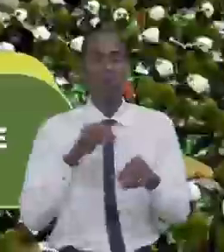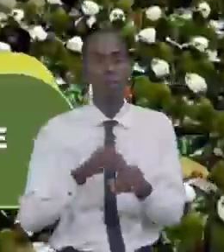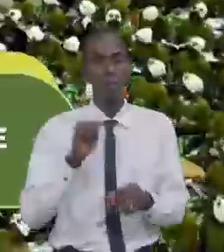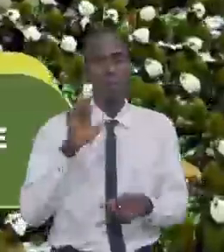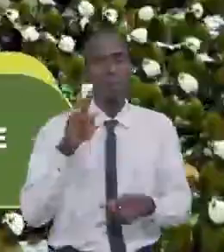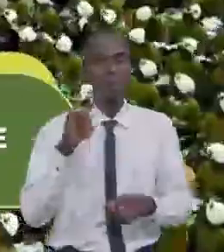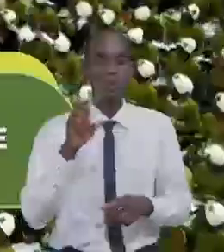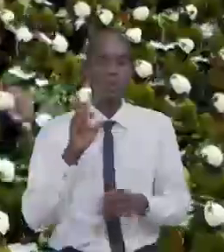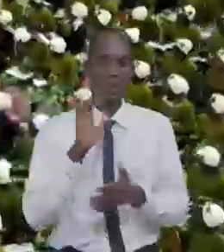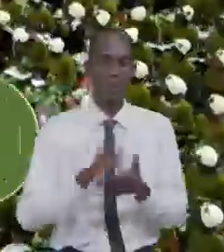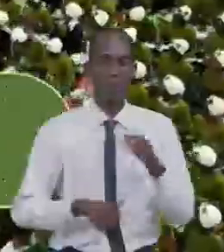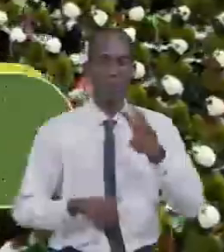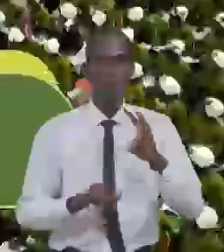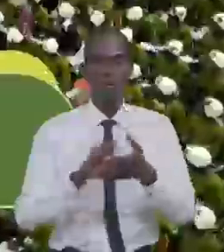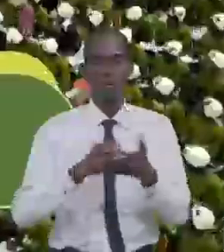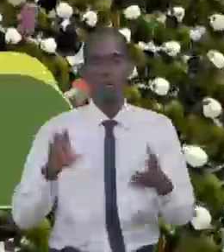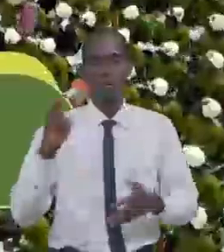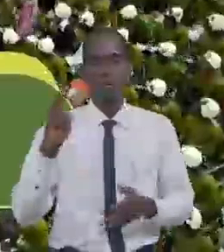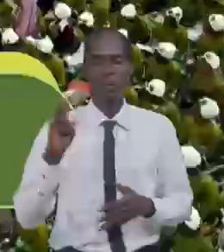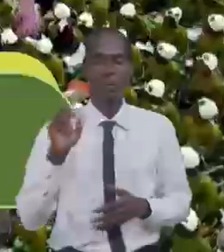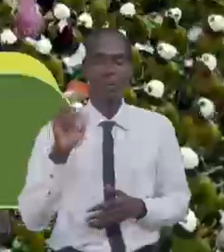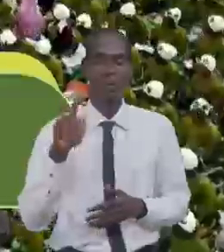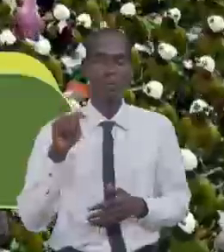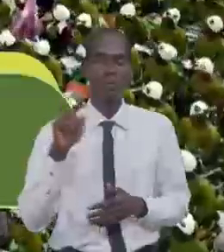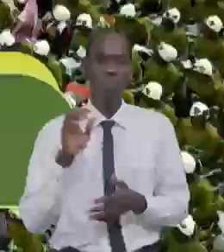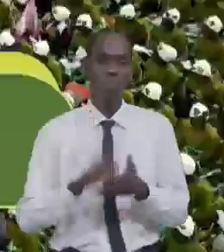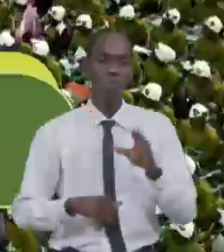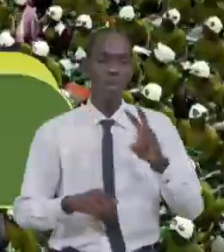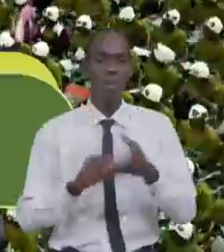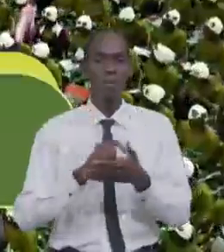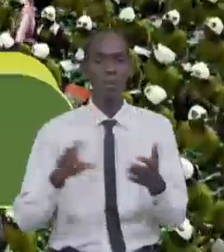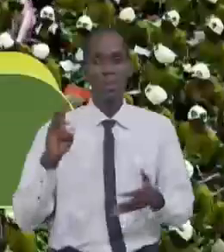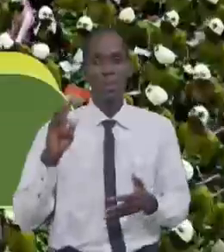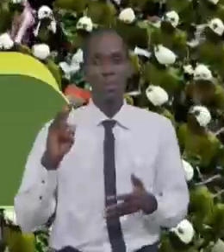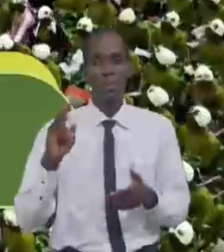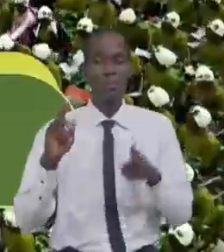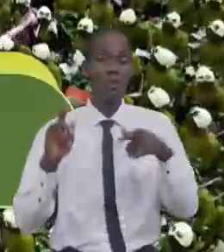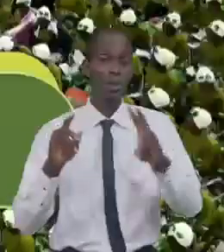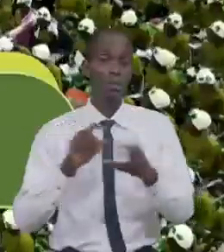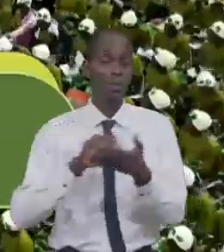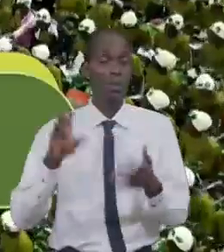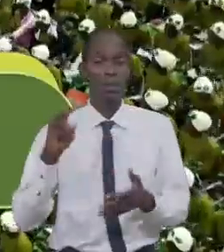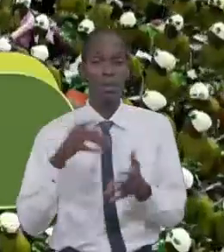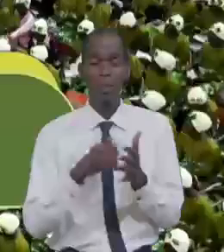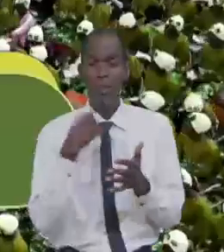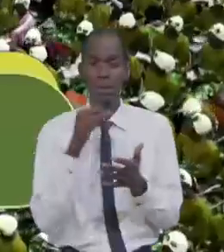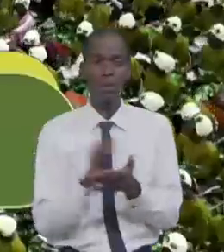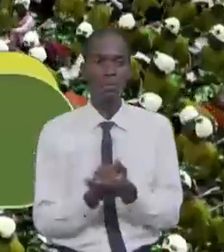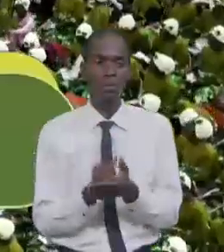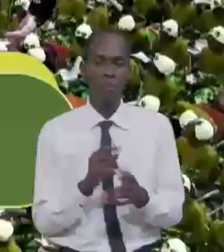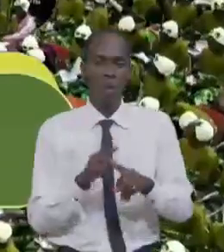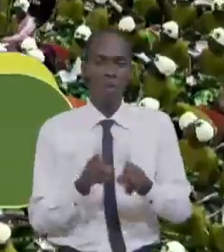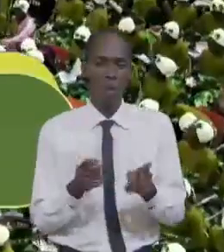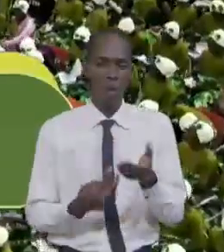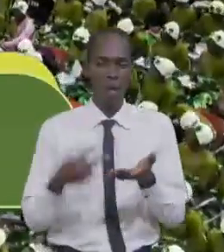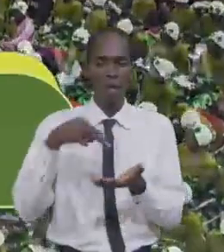I'm reading from verse 16. It says, but rise and stand